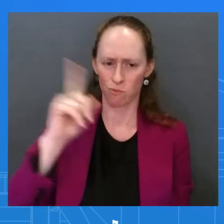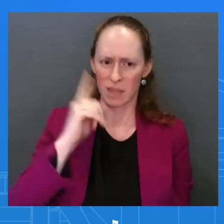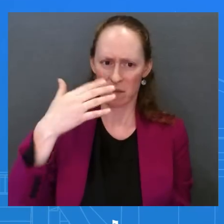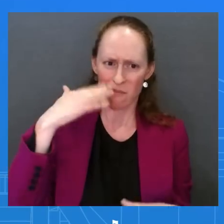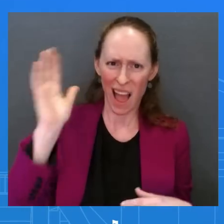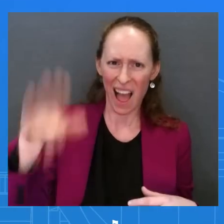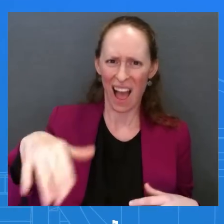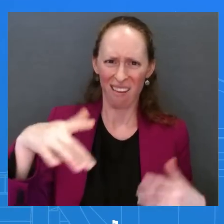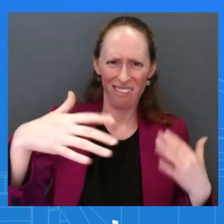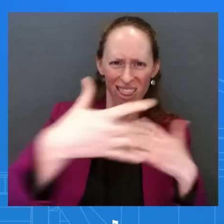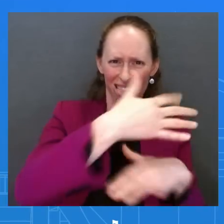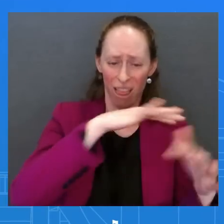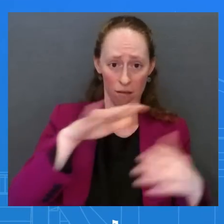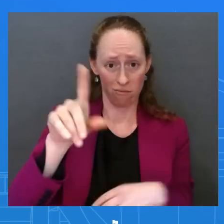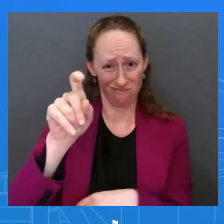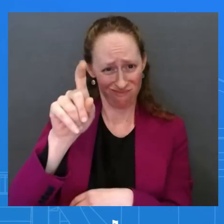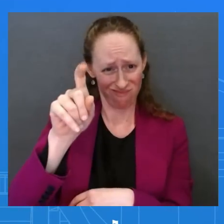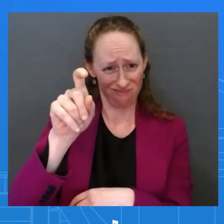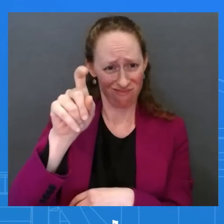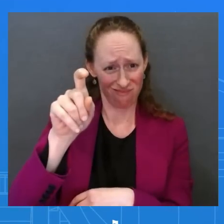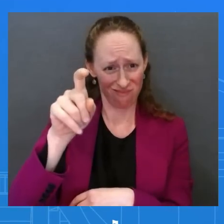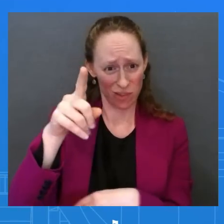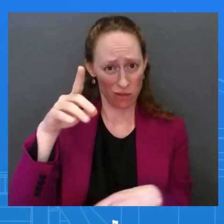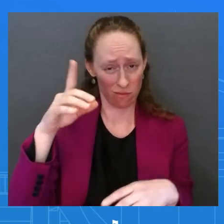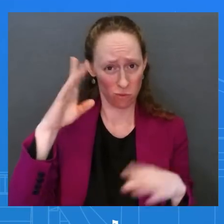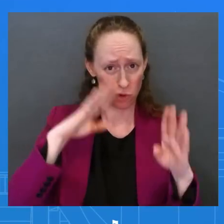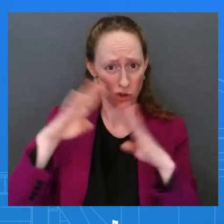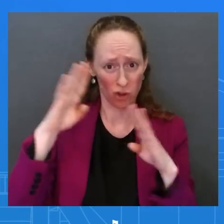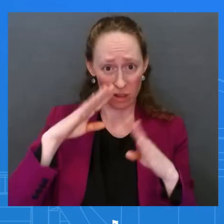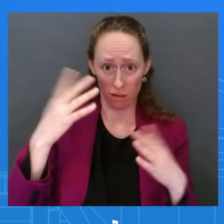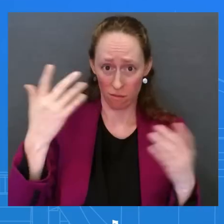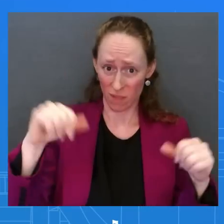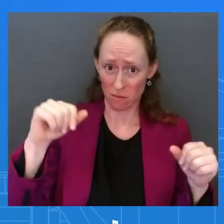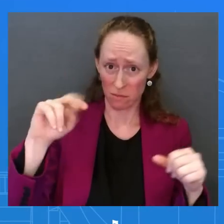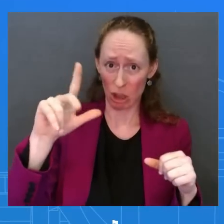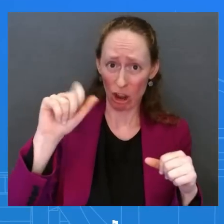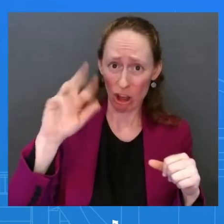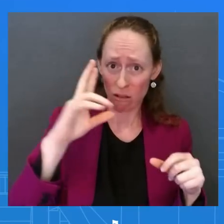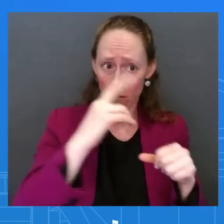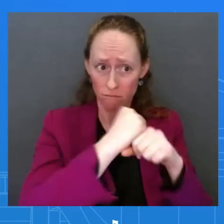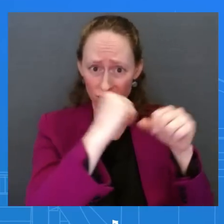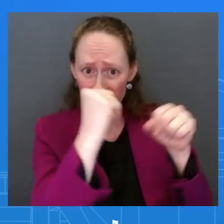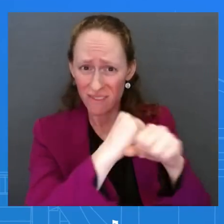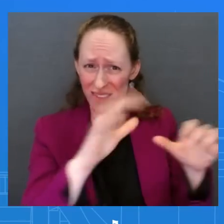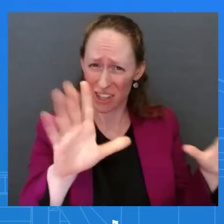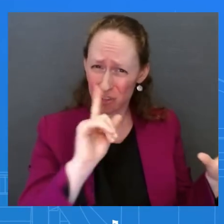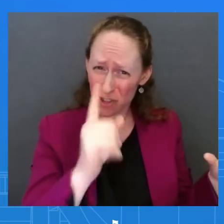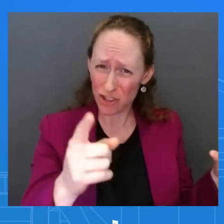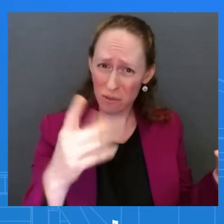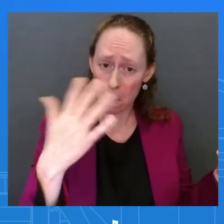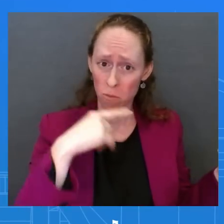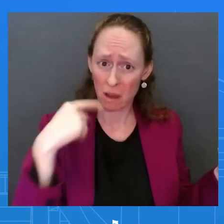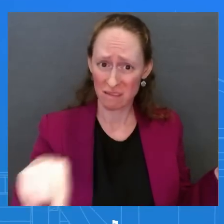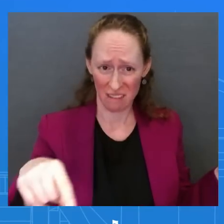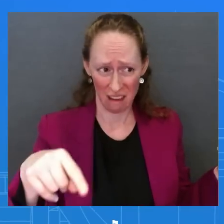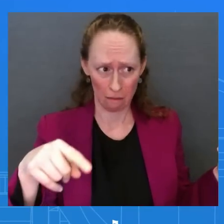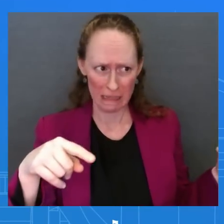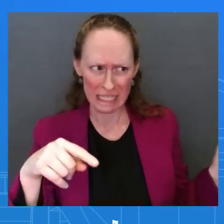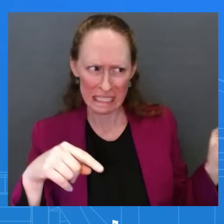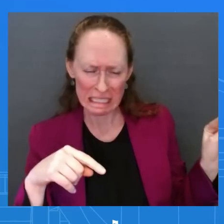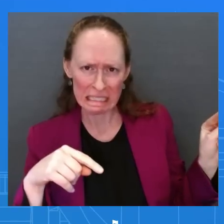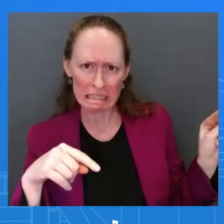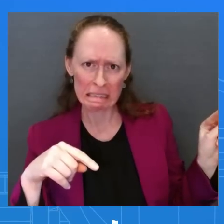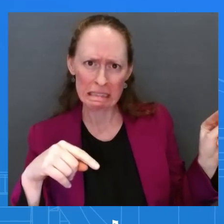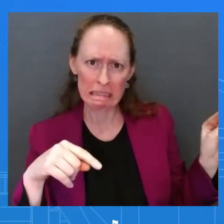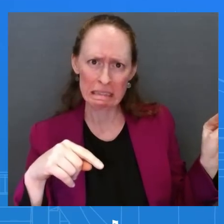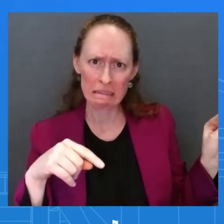control the whole time, or was that actually something that was beginning to worry people over on this side, given the chaos